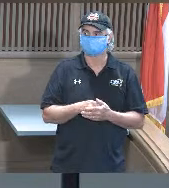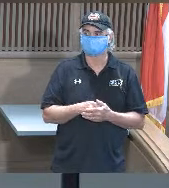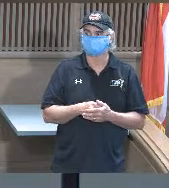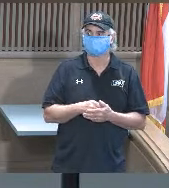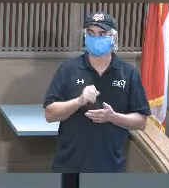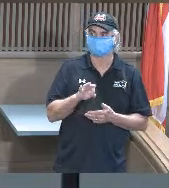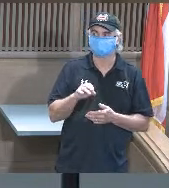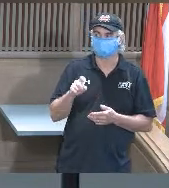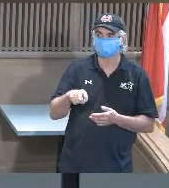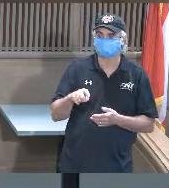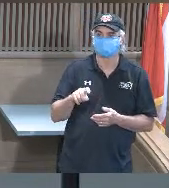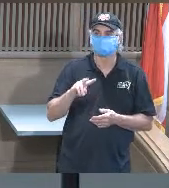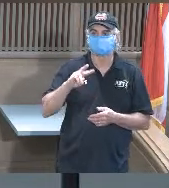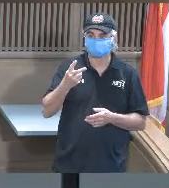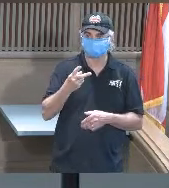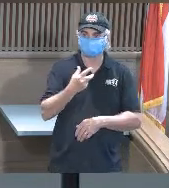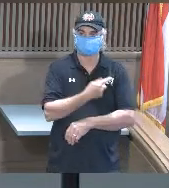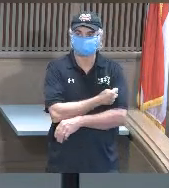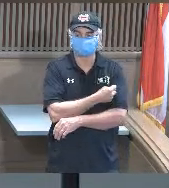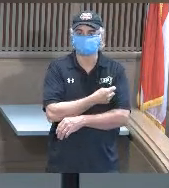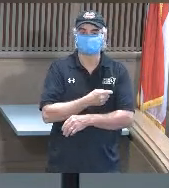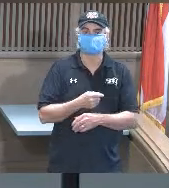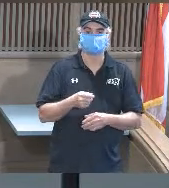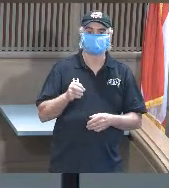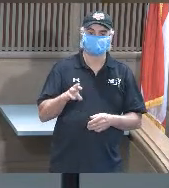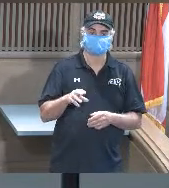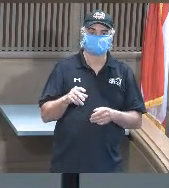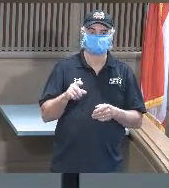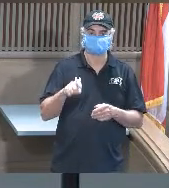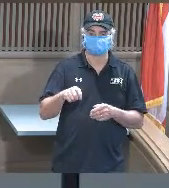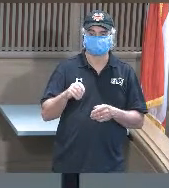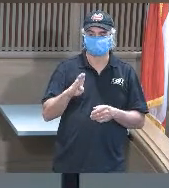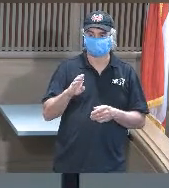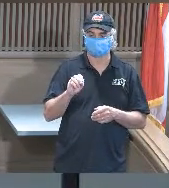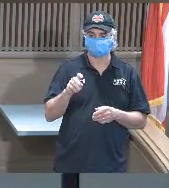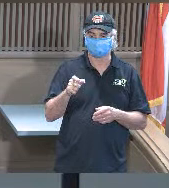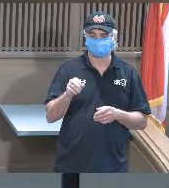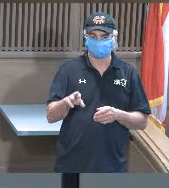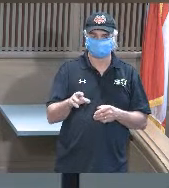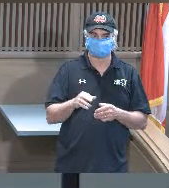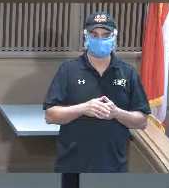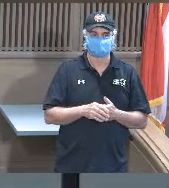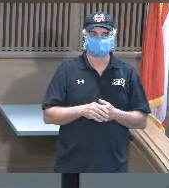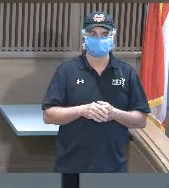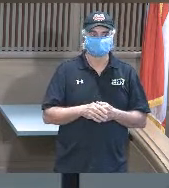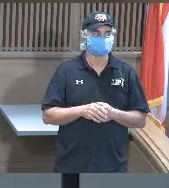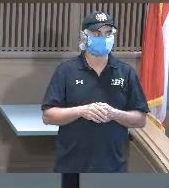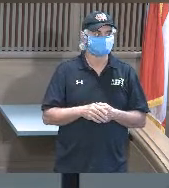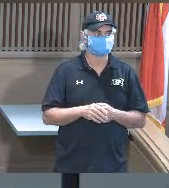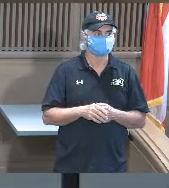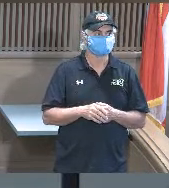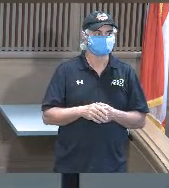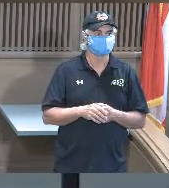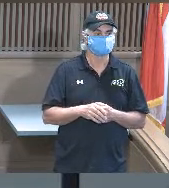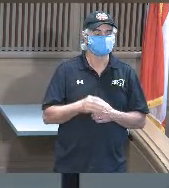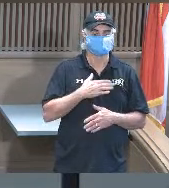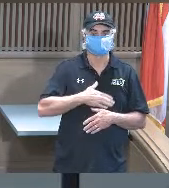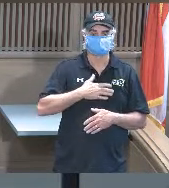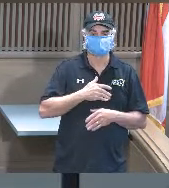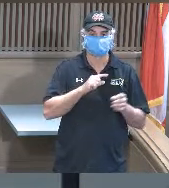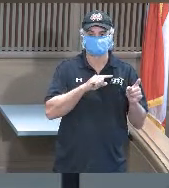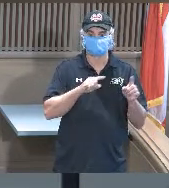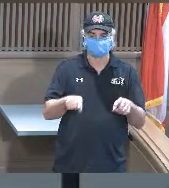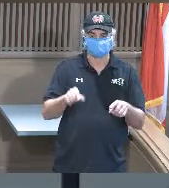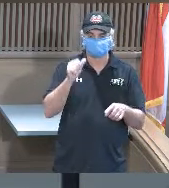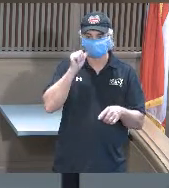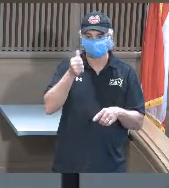you are needing your second shot or you're needing your booster and you qualify for the booster guidelines, please come out tomorrow to get